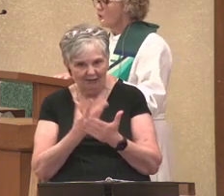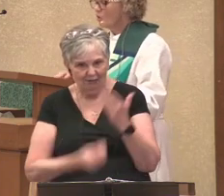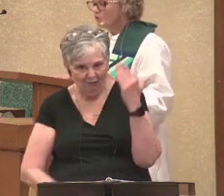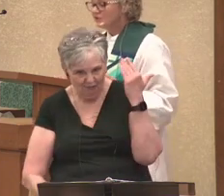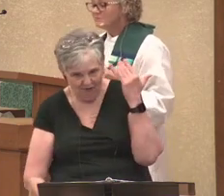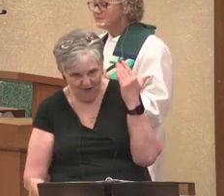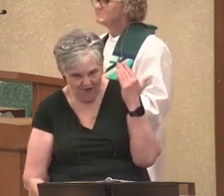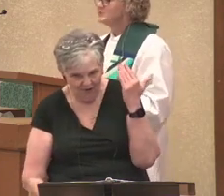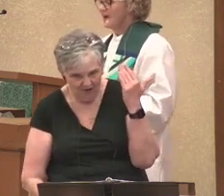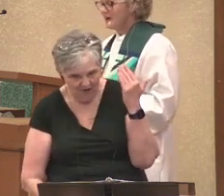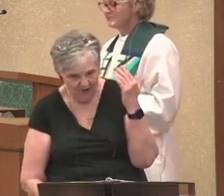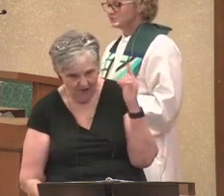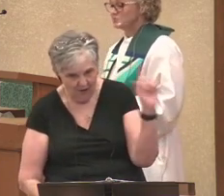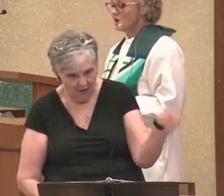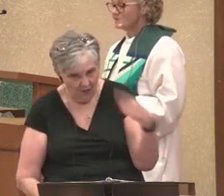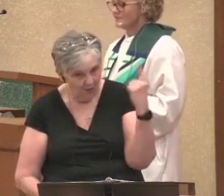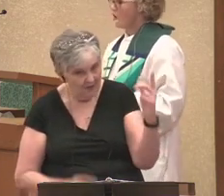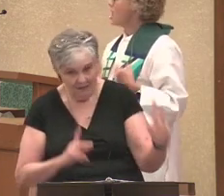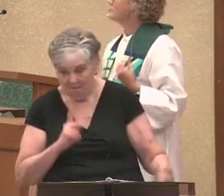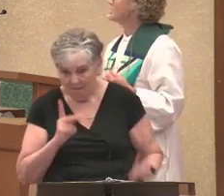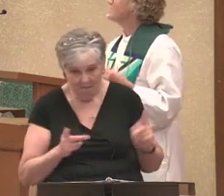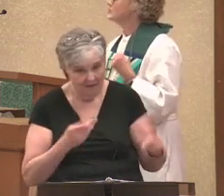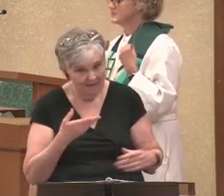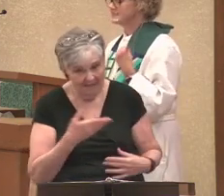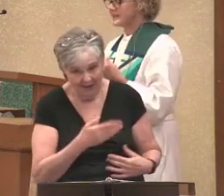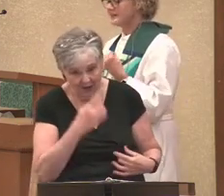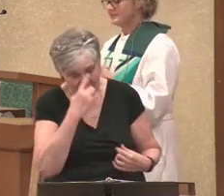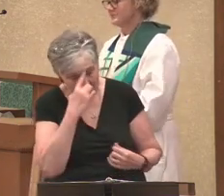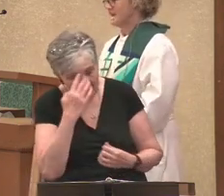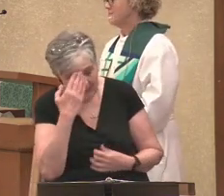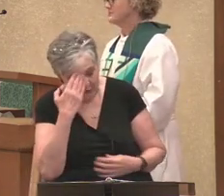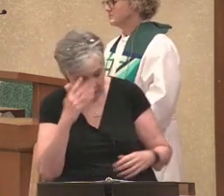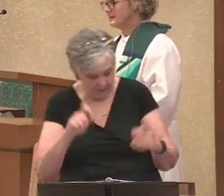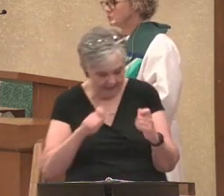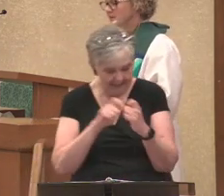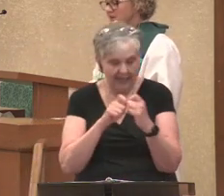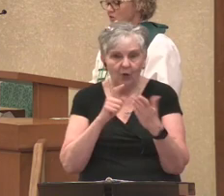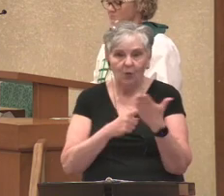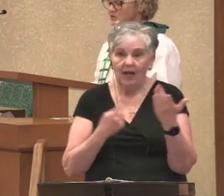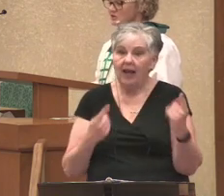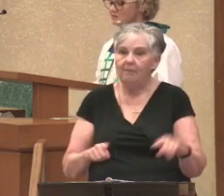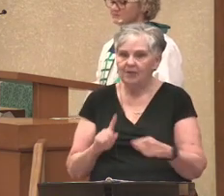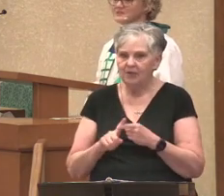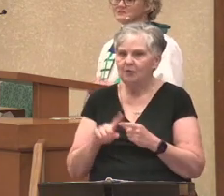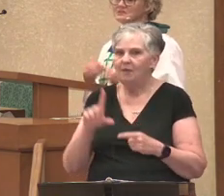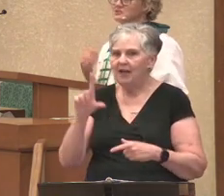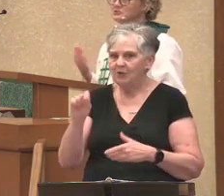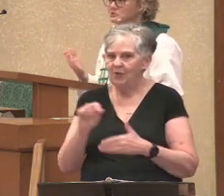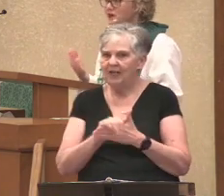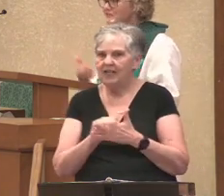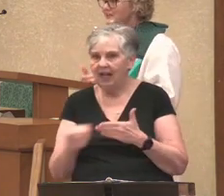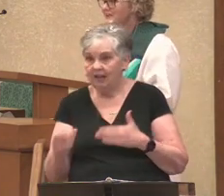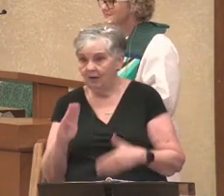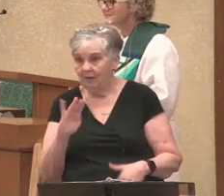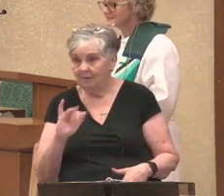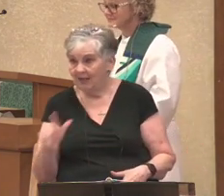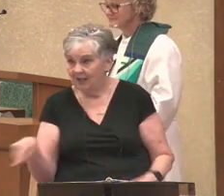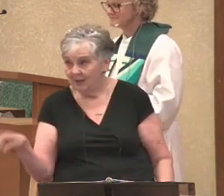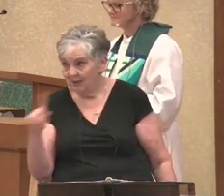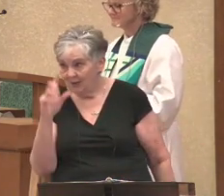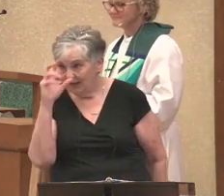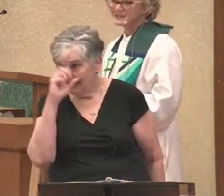We were the only people at this waterfall. I thought I knew exactly what had happened to my $20 bill. Do you have a